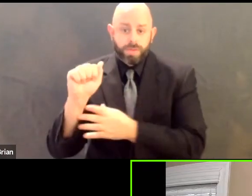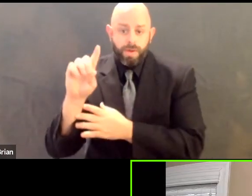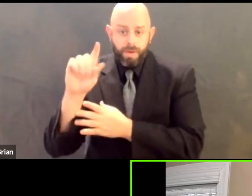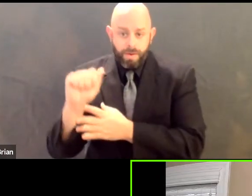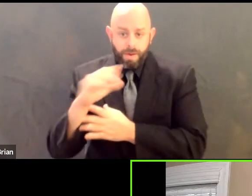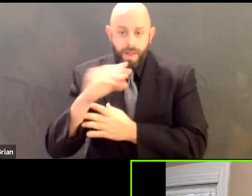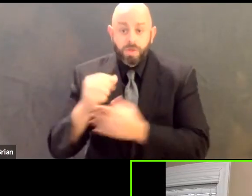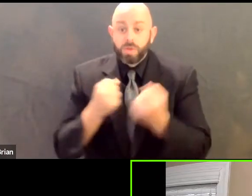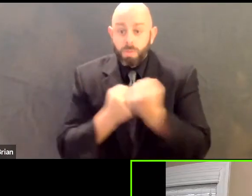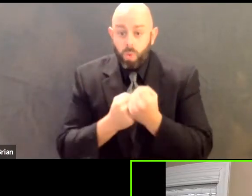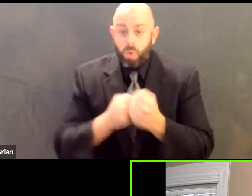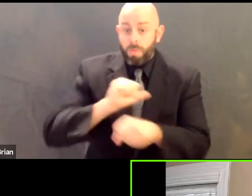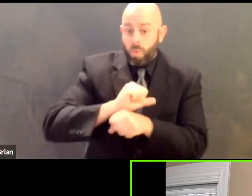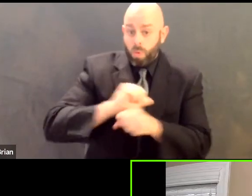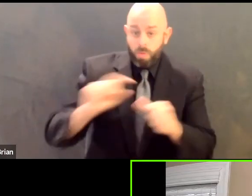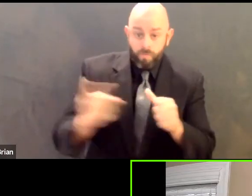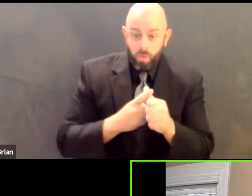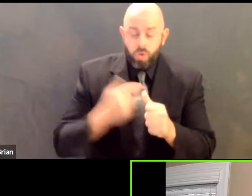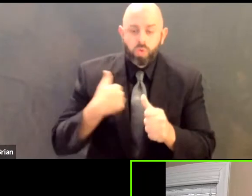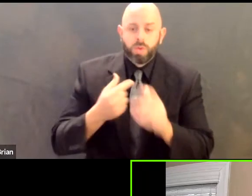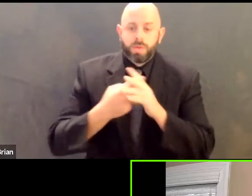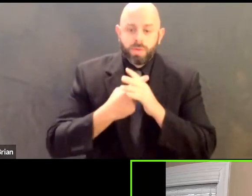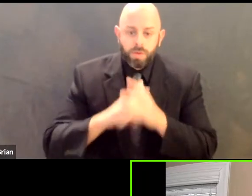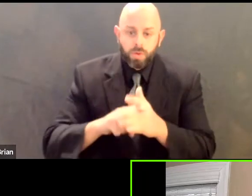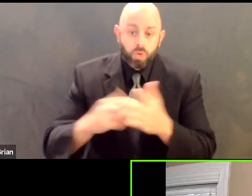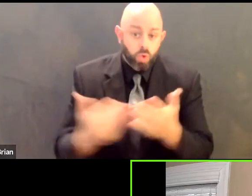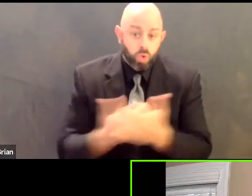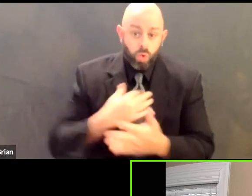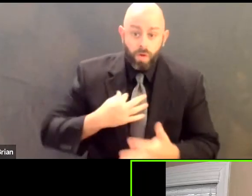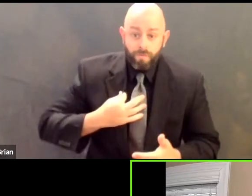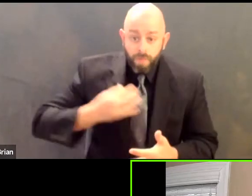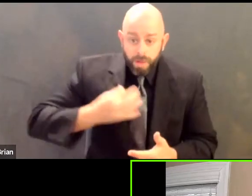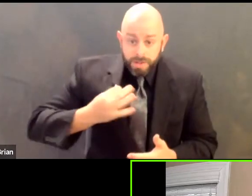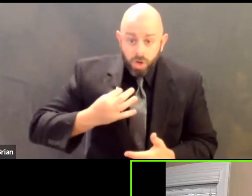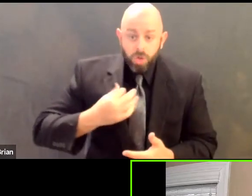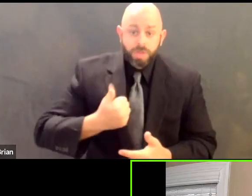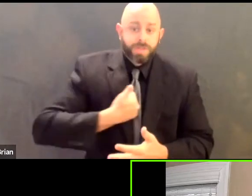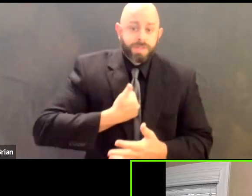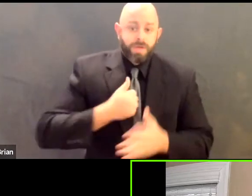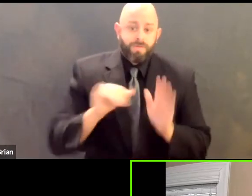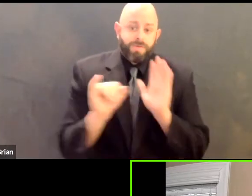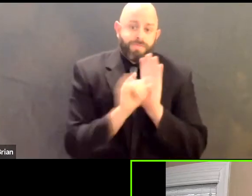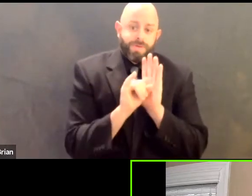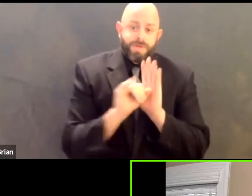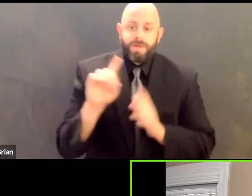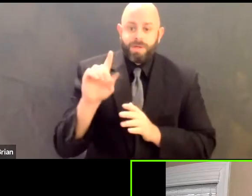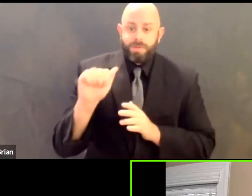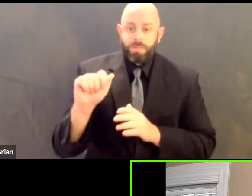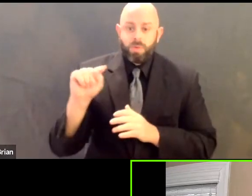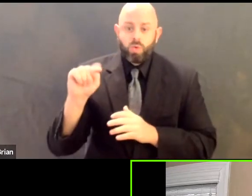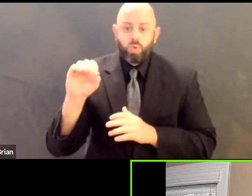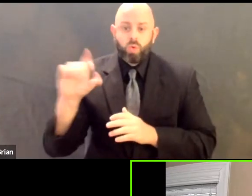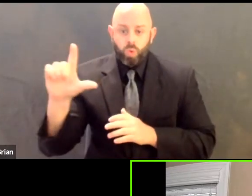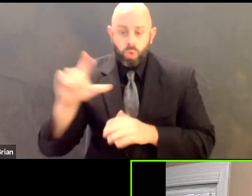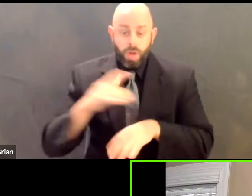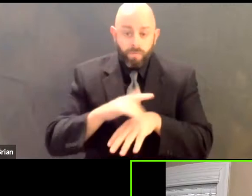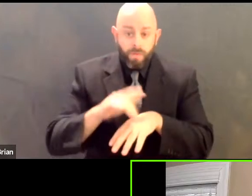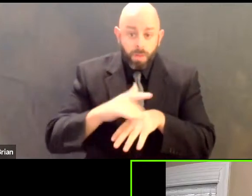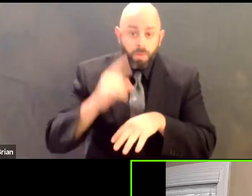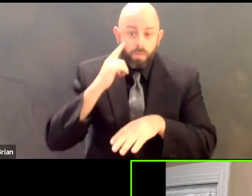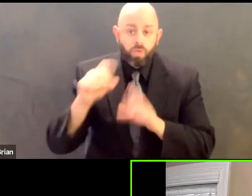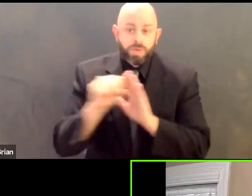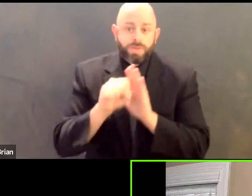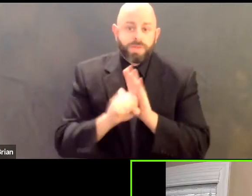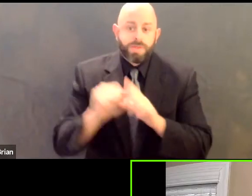Employment First, we launched the new voluntary self-identification of disability tool available for state